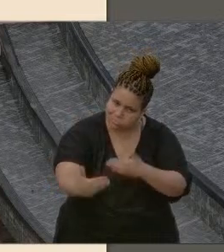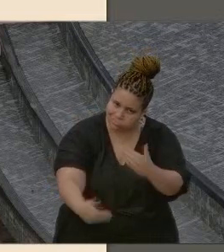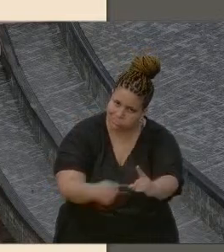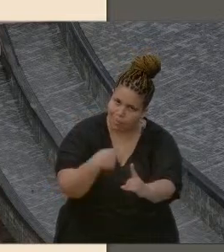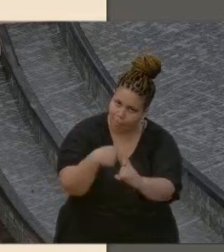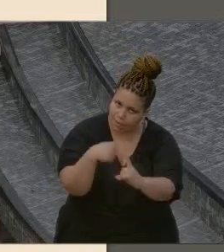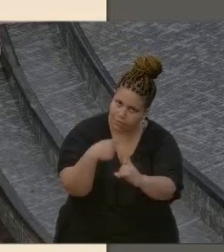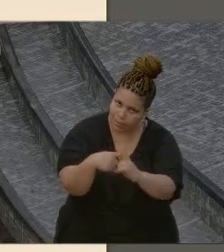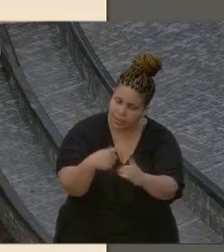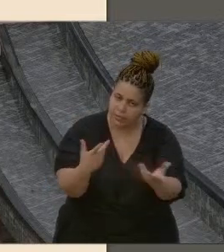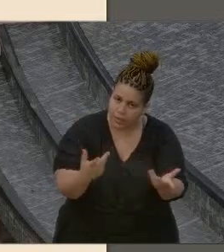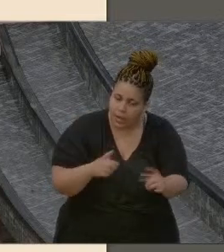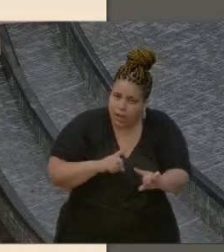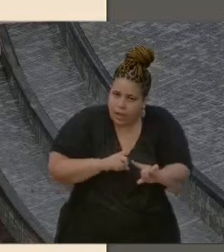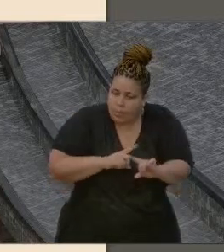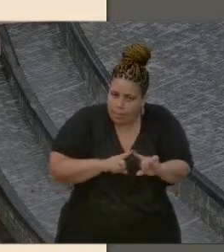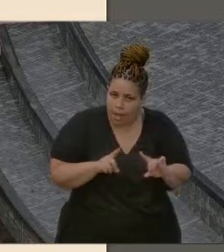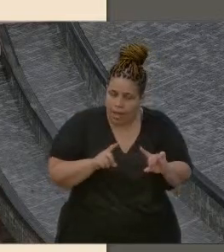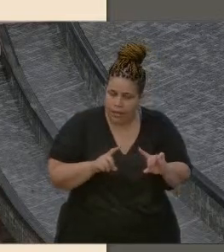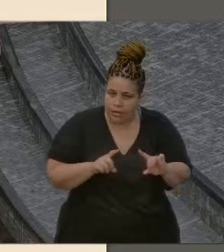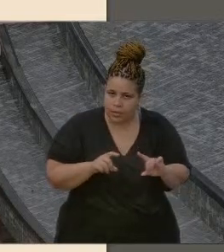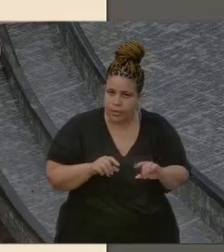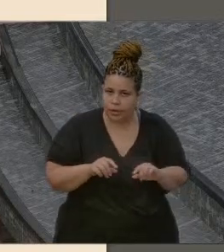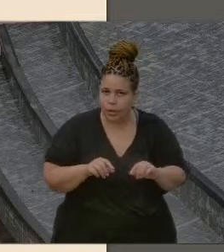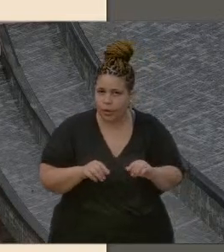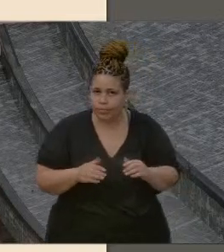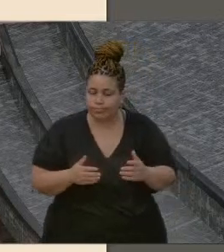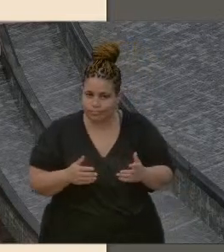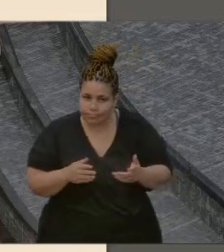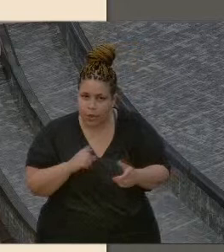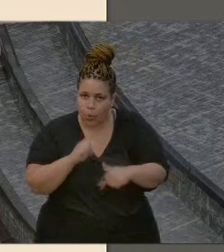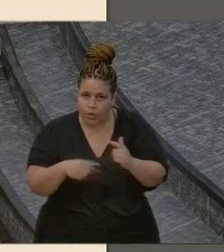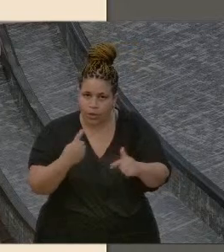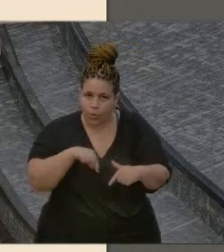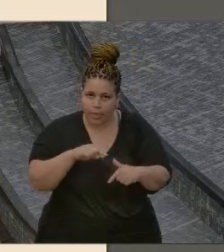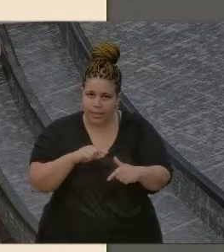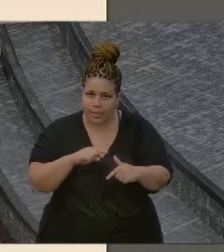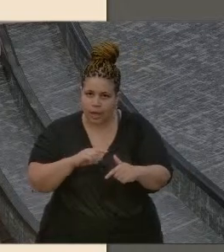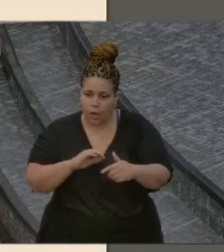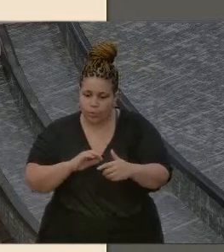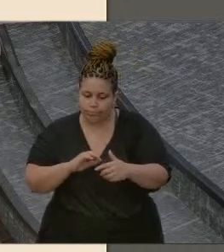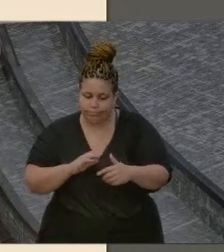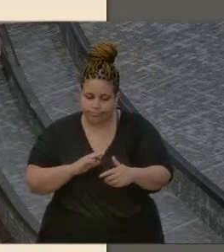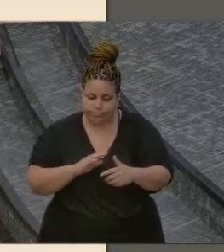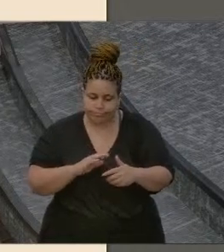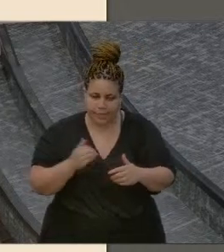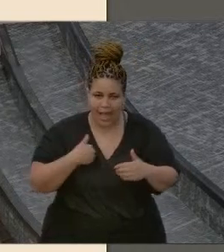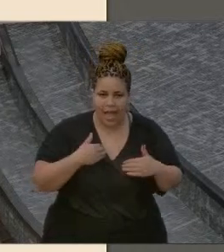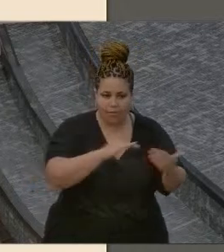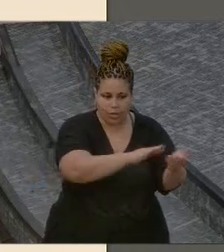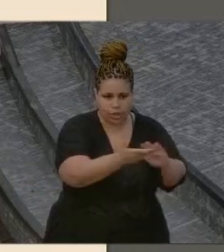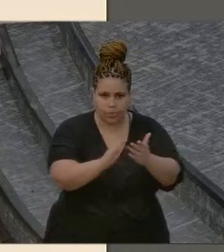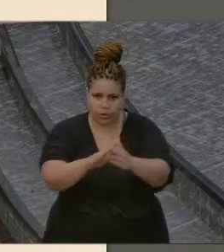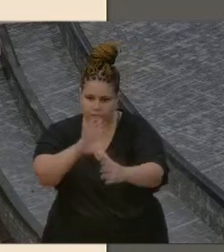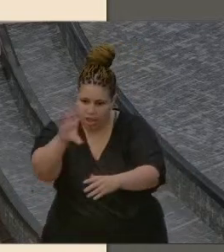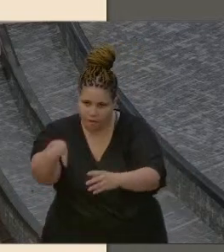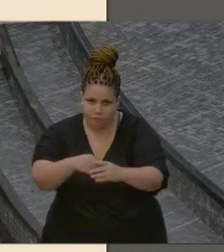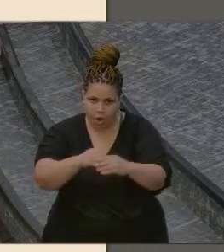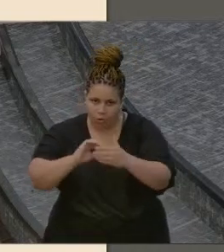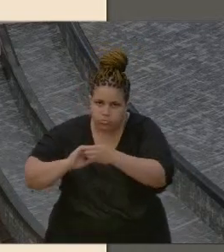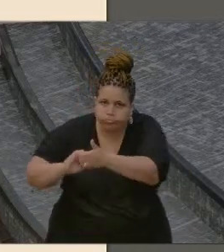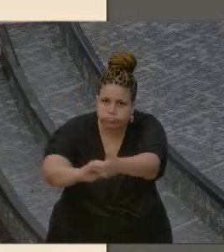can combine the will, the resources, the connectiveness between our school and community, and the strategic approach that we've